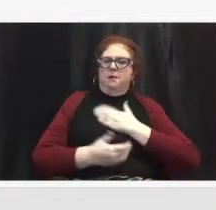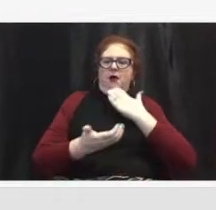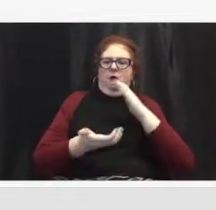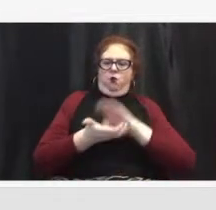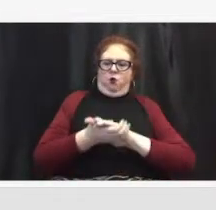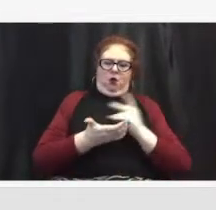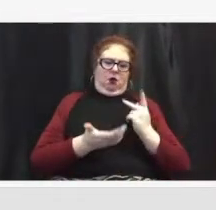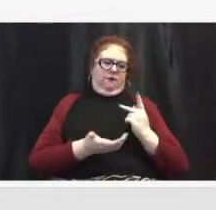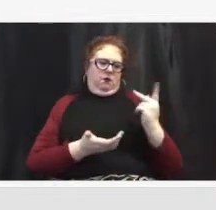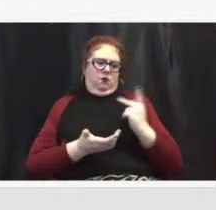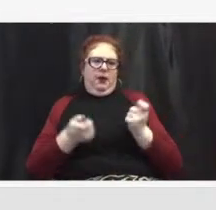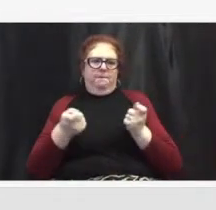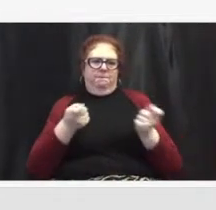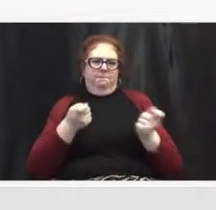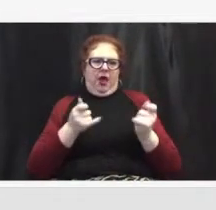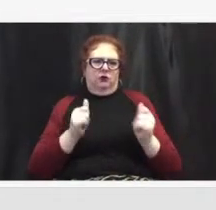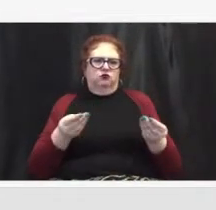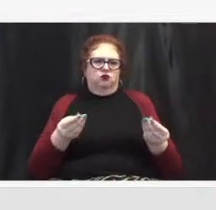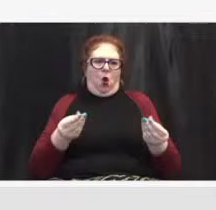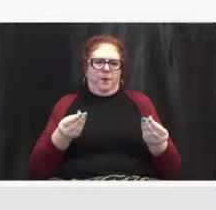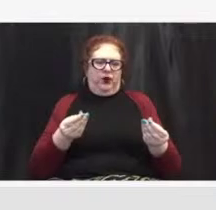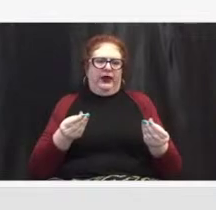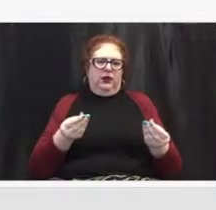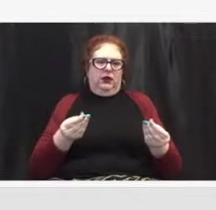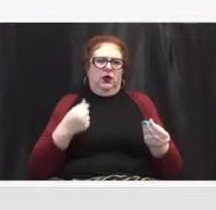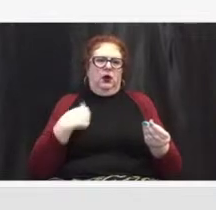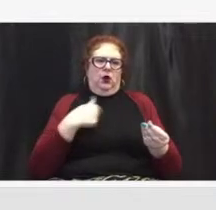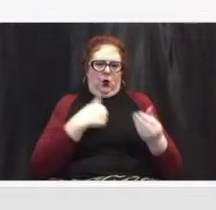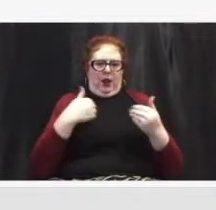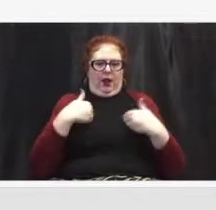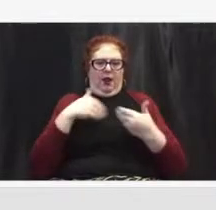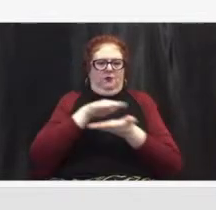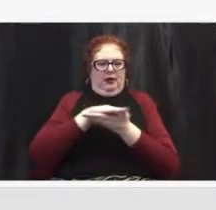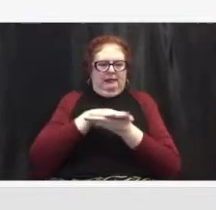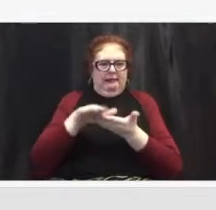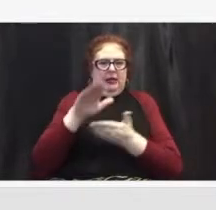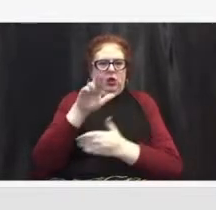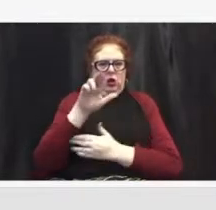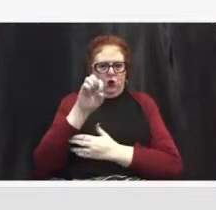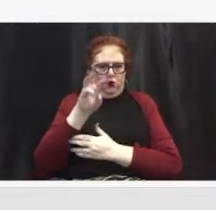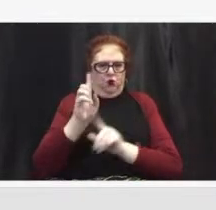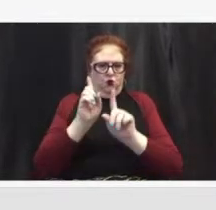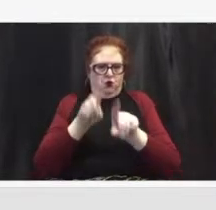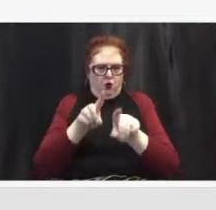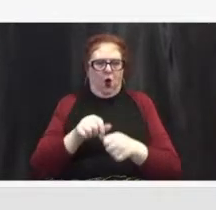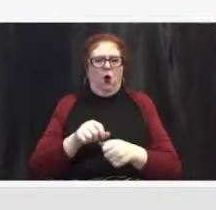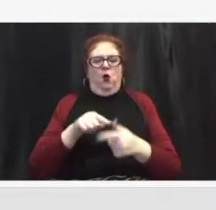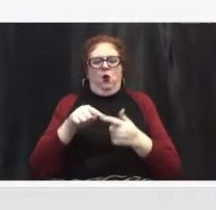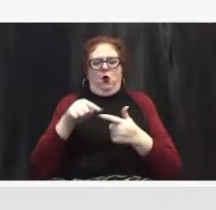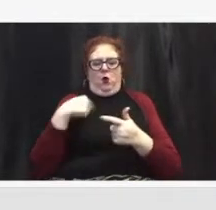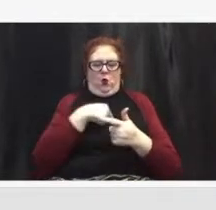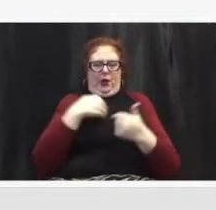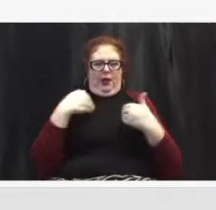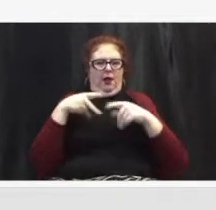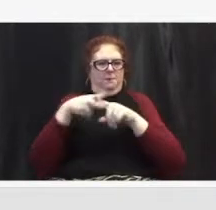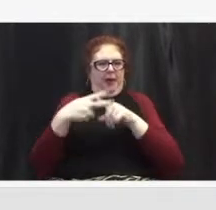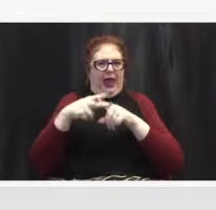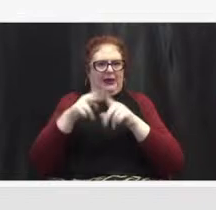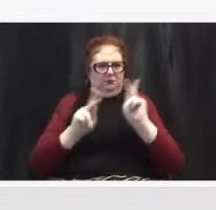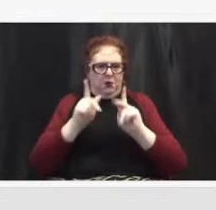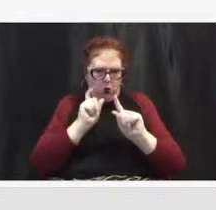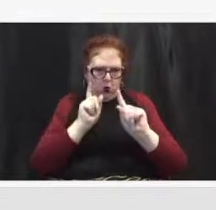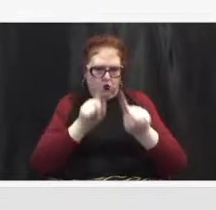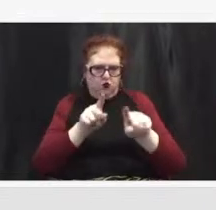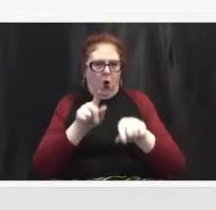manage the property ourselves. We have a cleaning crew that goes over there. We have maintenance people who go over there as needed.